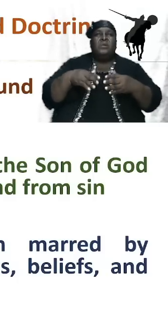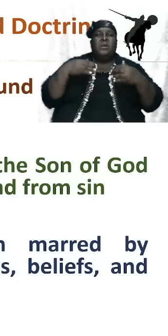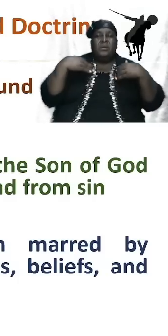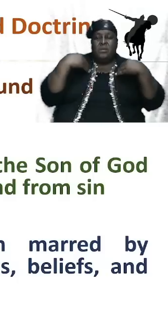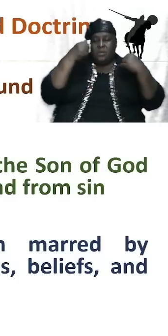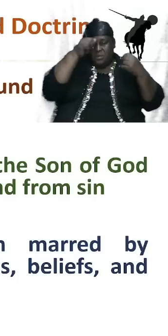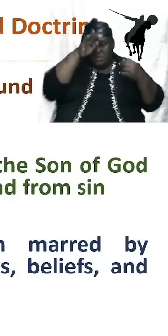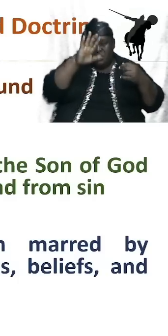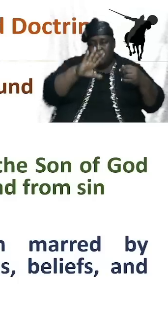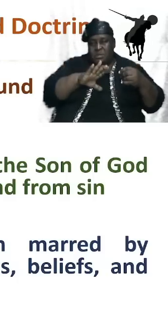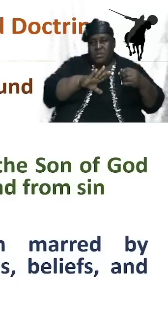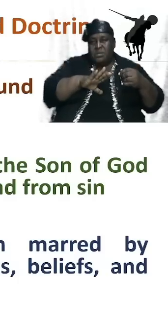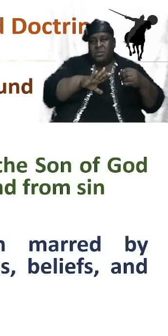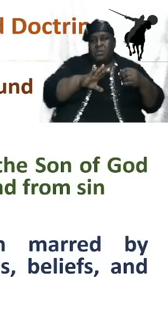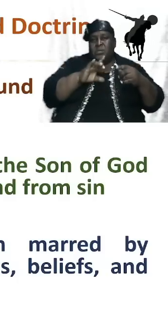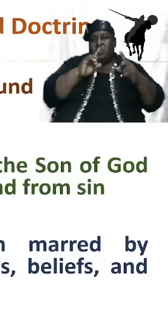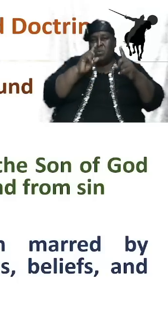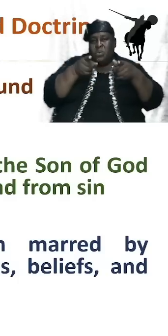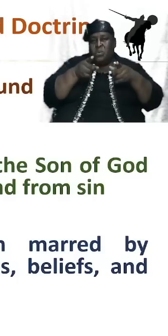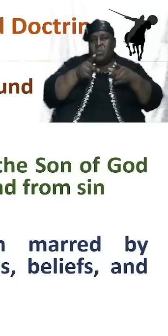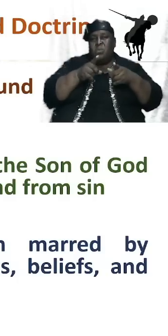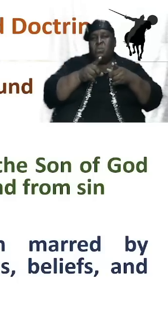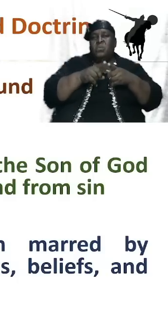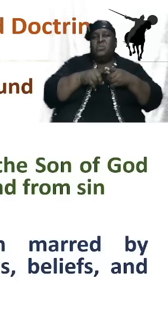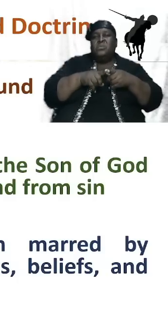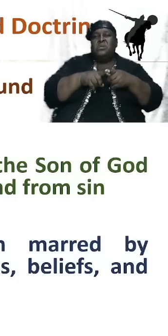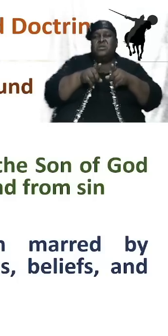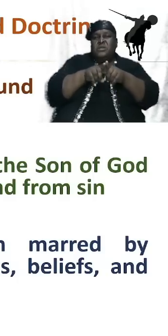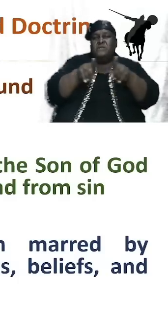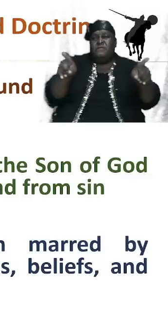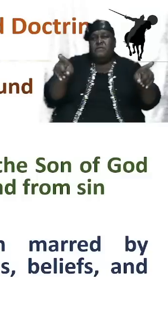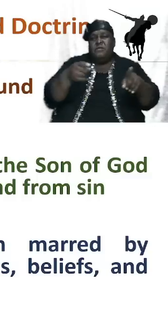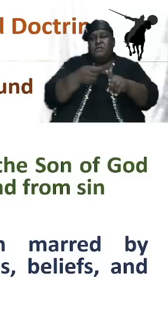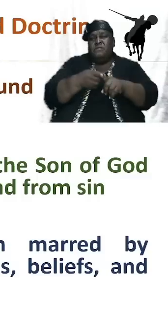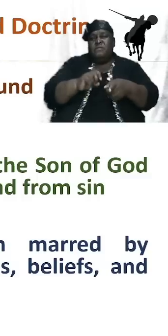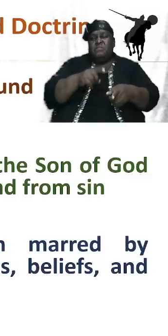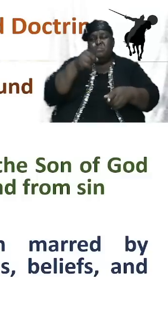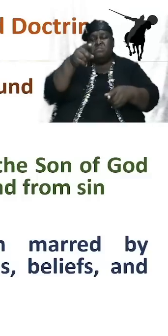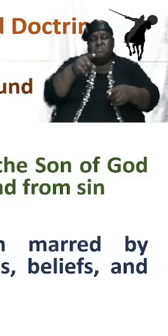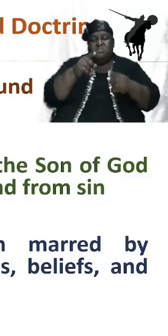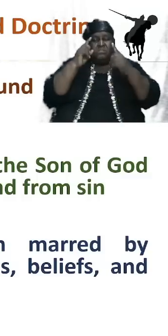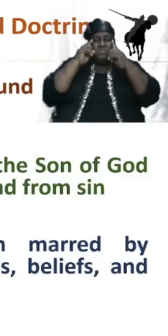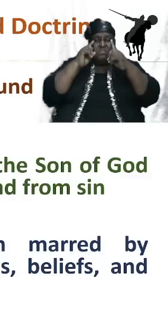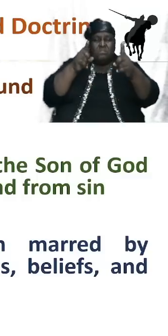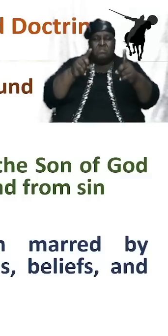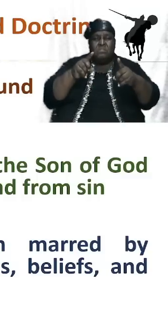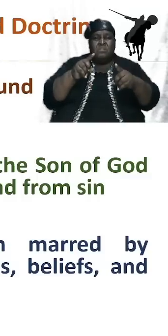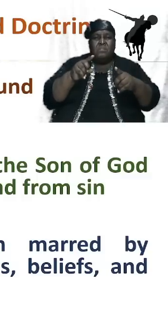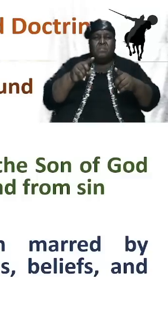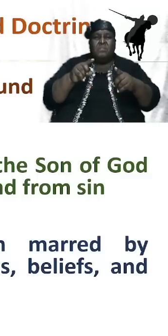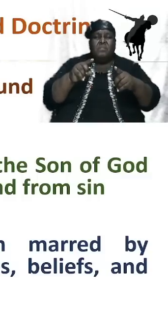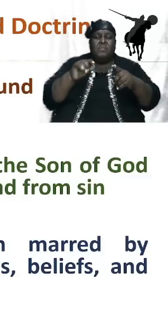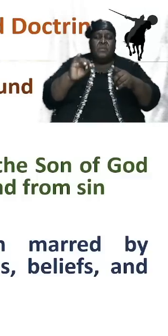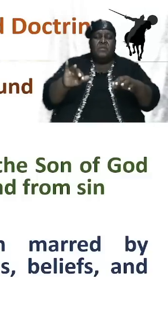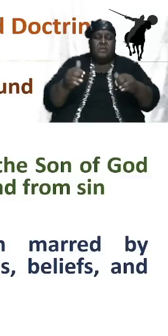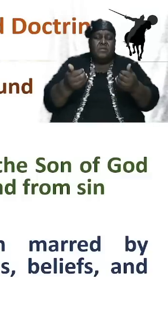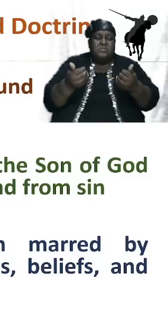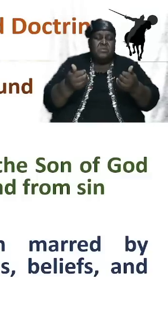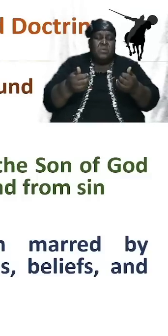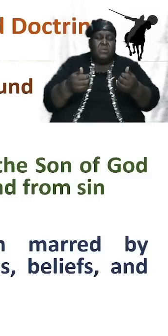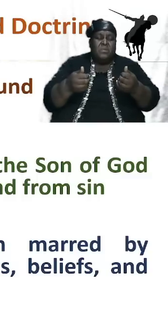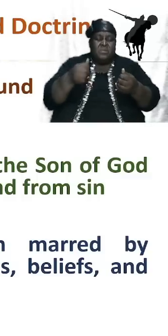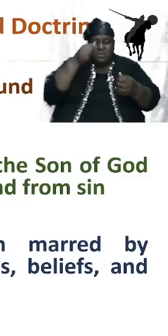you went contrary to his doctrine, he would have had you killed. I mean, that was how severe and how these men